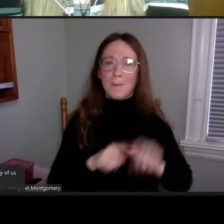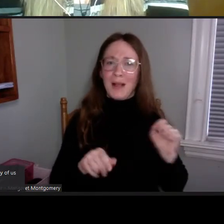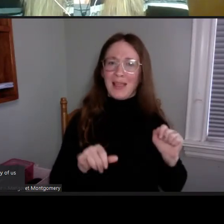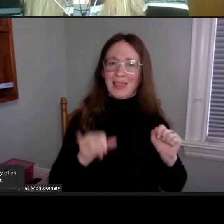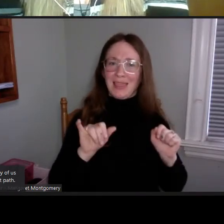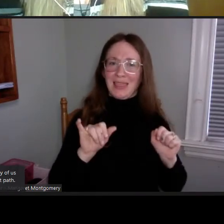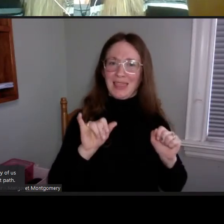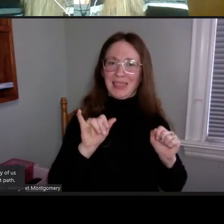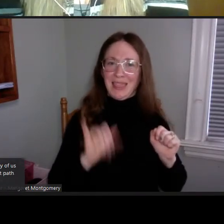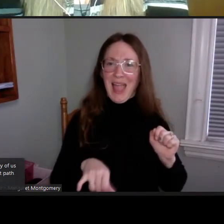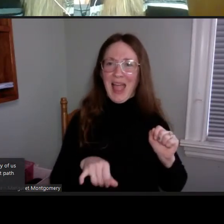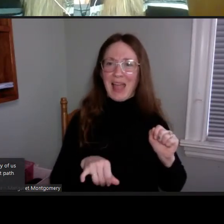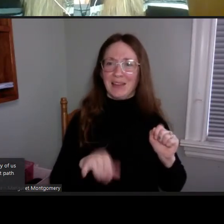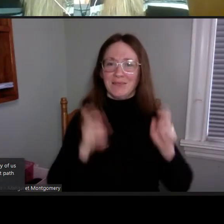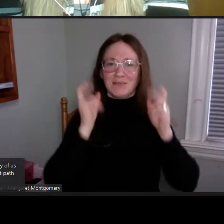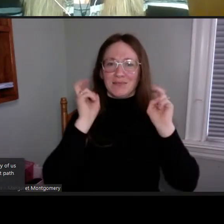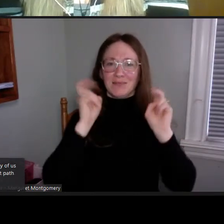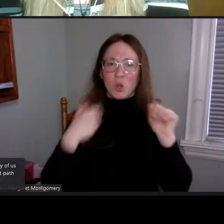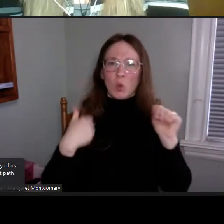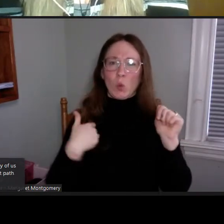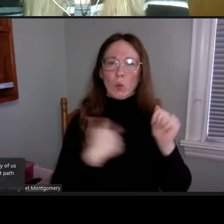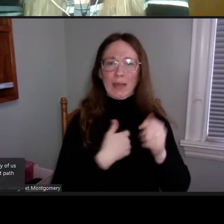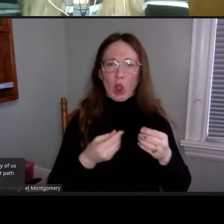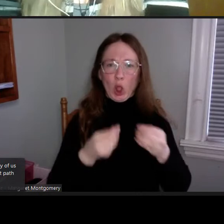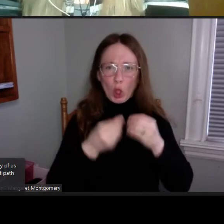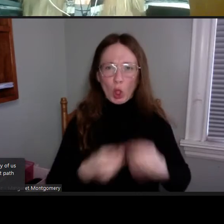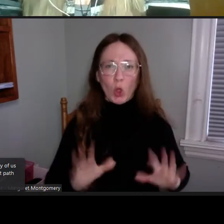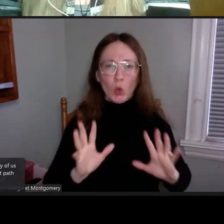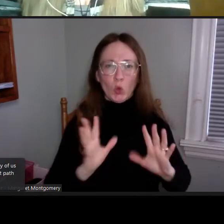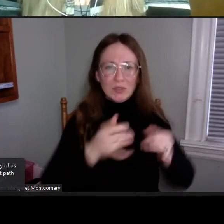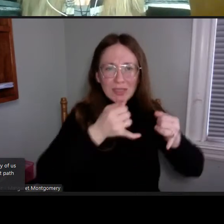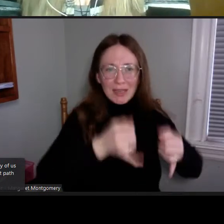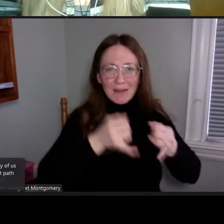the right path and the right way for that individual.